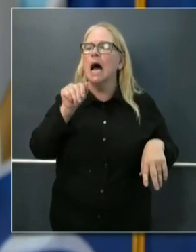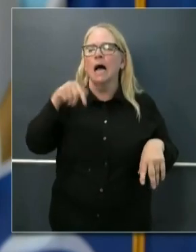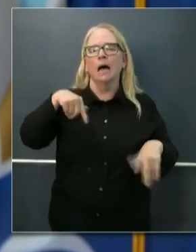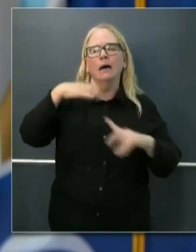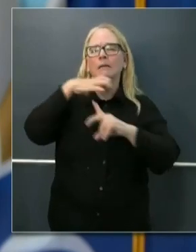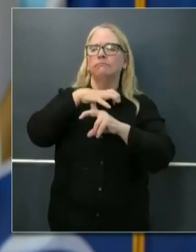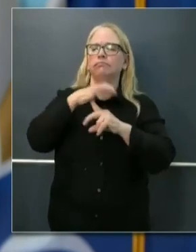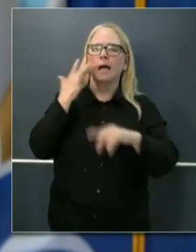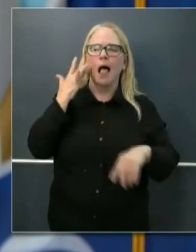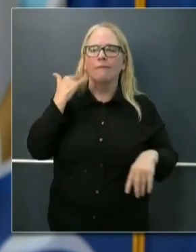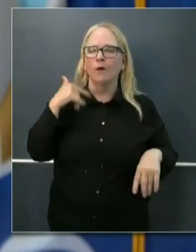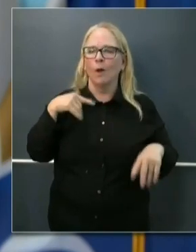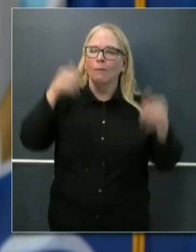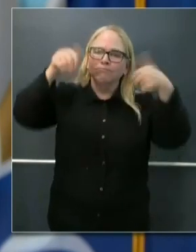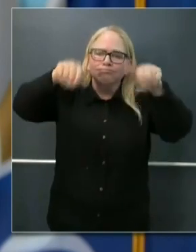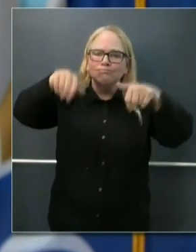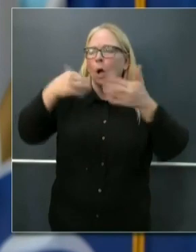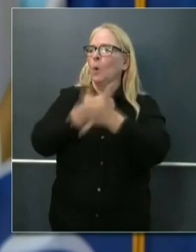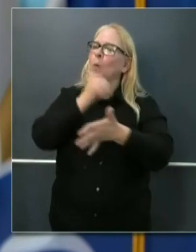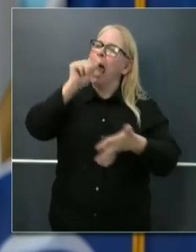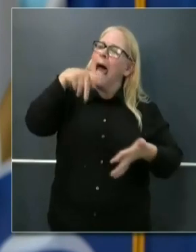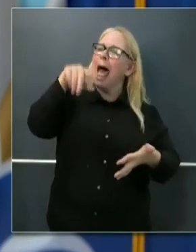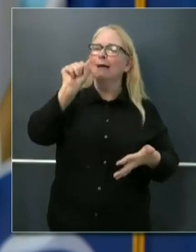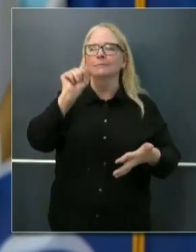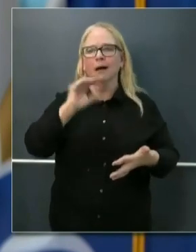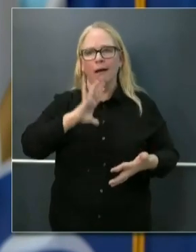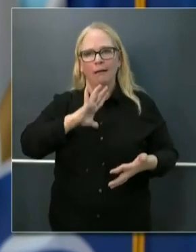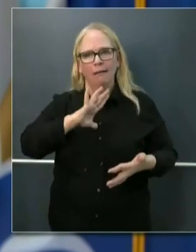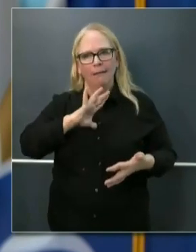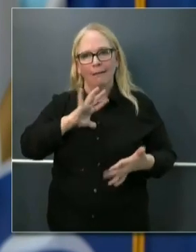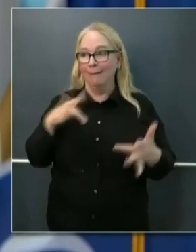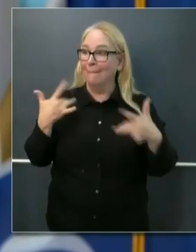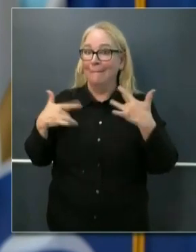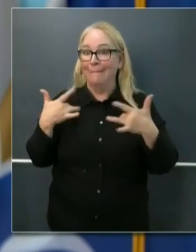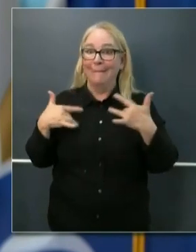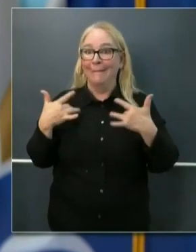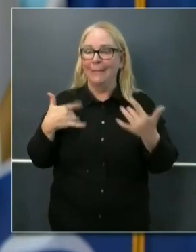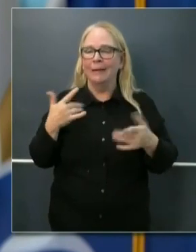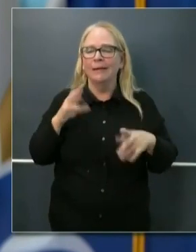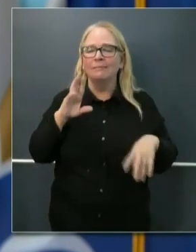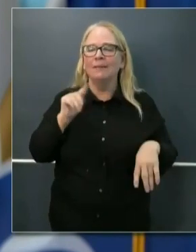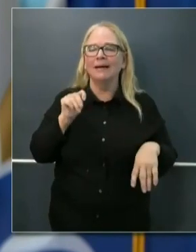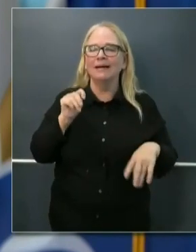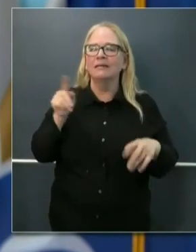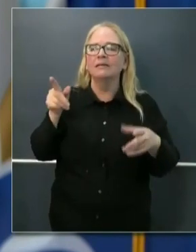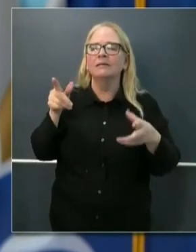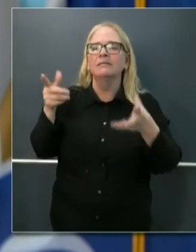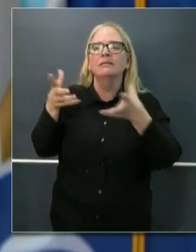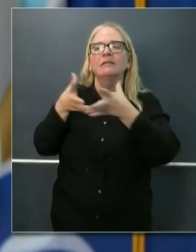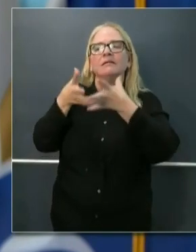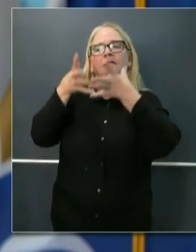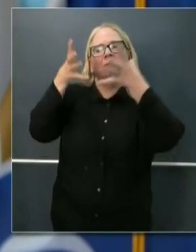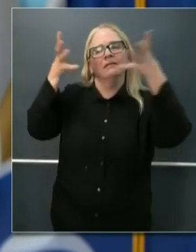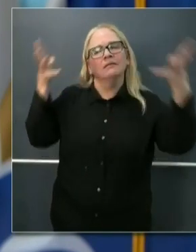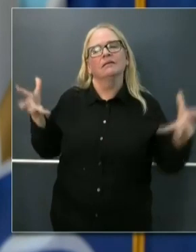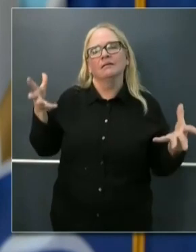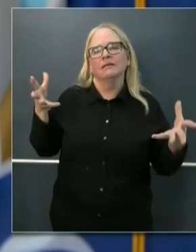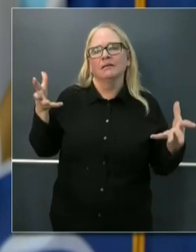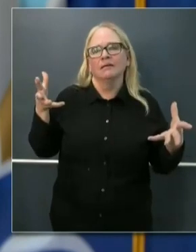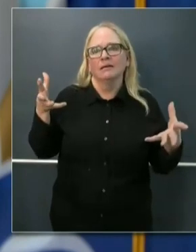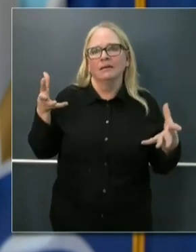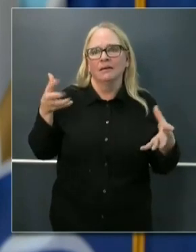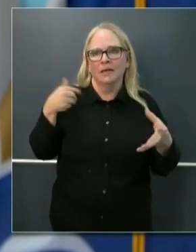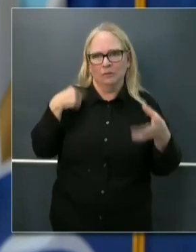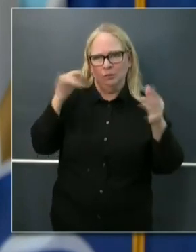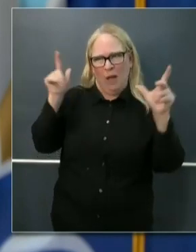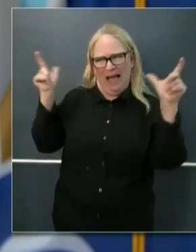all these new APIs every day. And it's very enlivening and exciting. The problem is it's a wealth and it's an abundance. And so as soon as we're close to